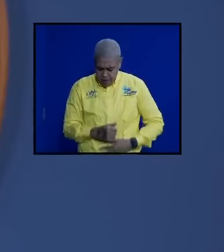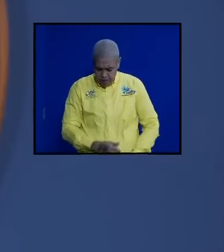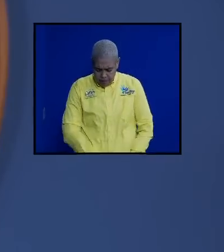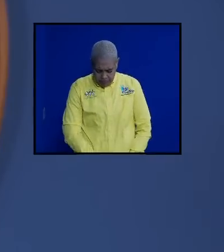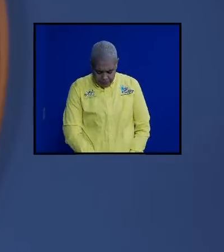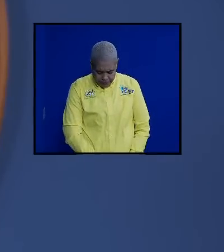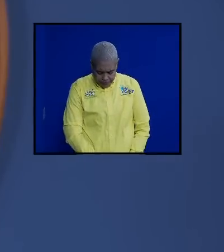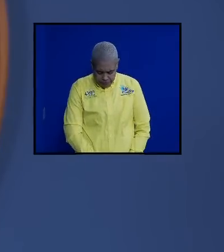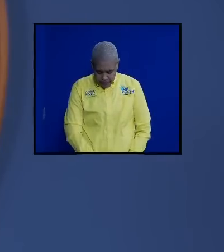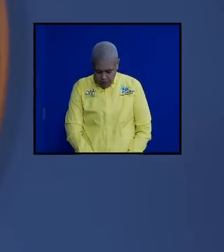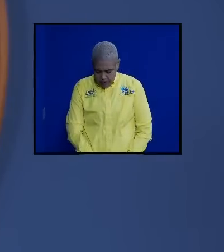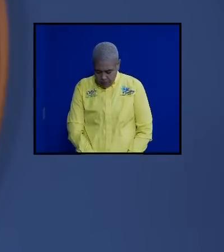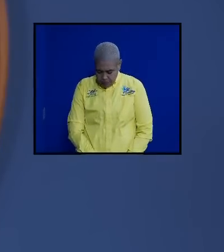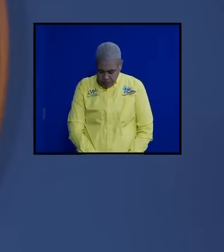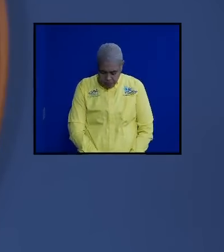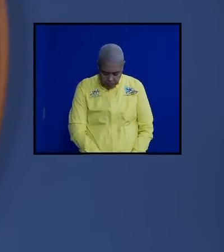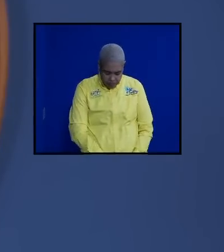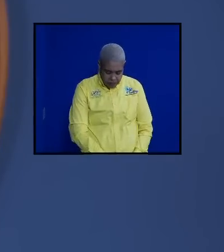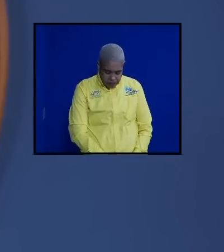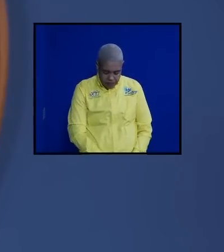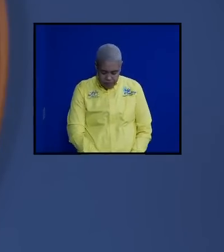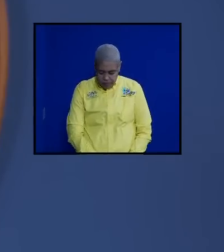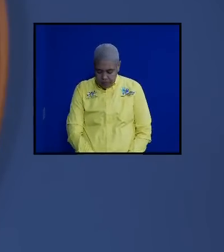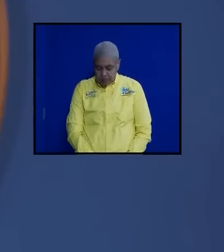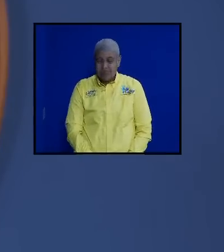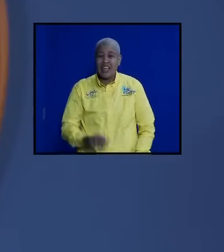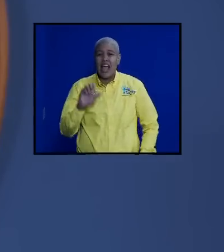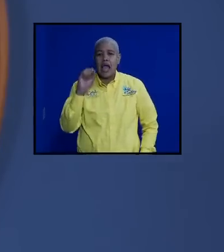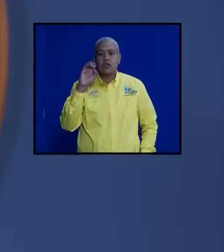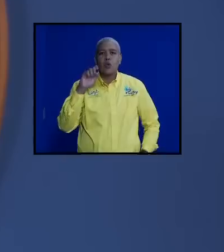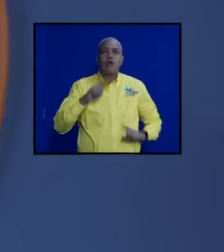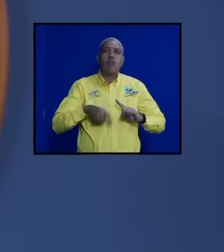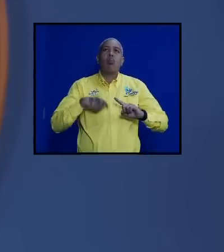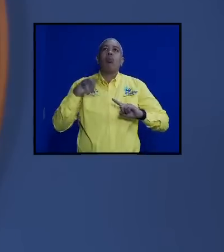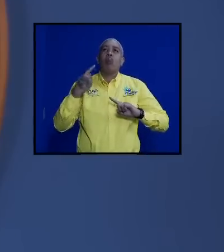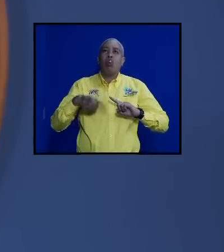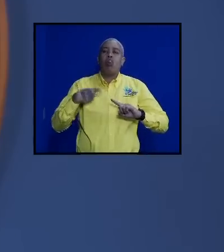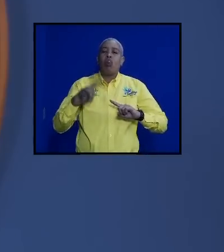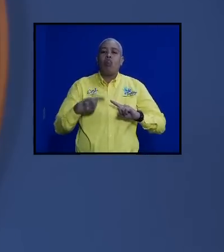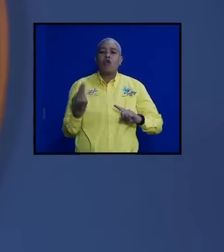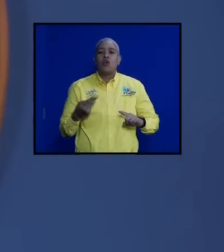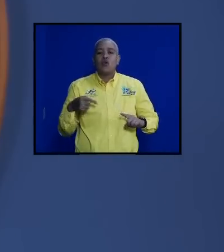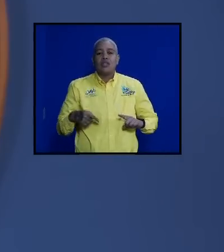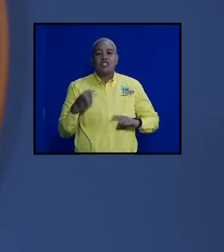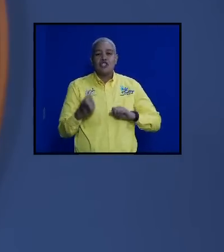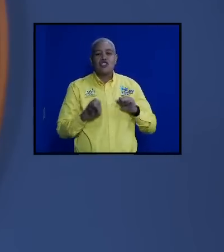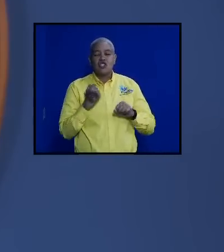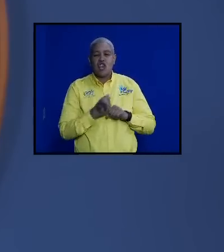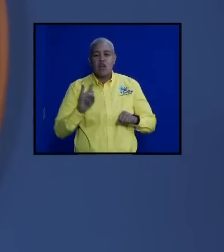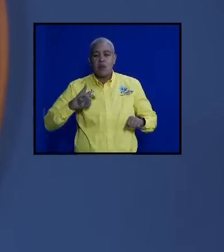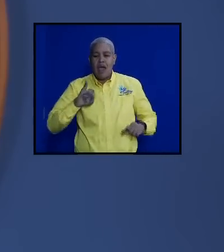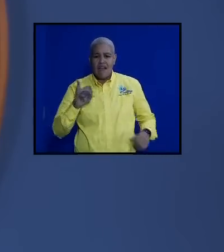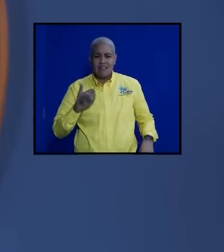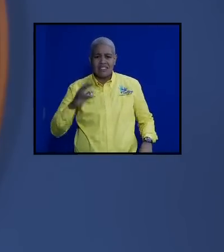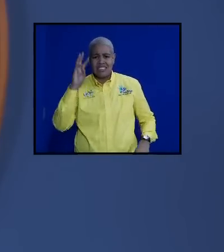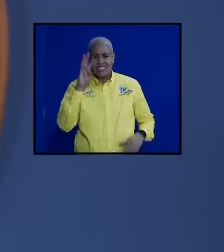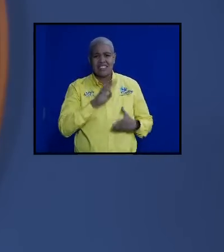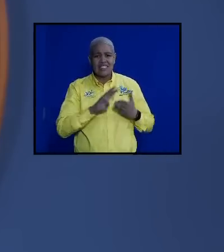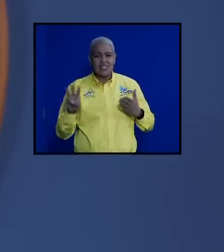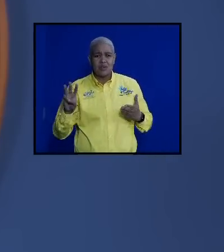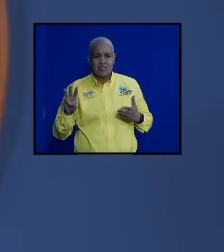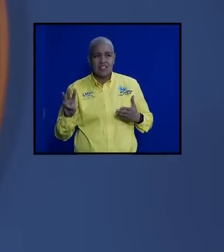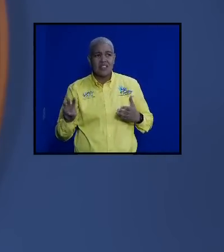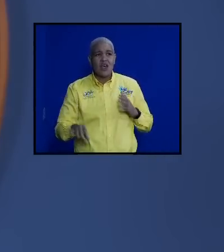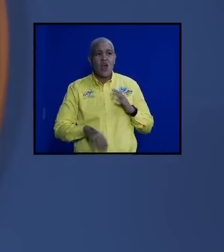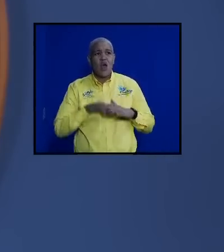that we are routinely using this tool. This year, we've had so far 6 weeks out